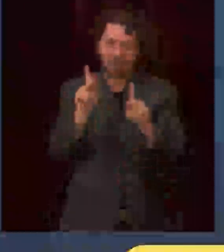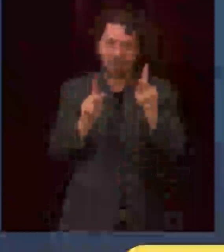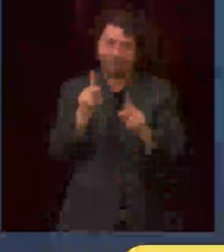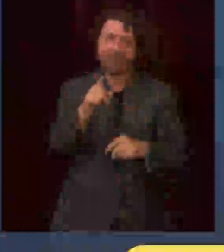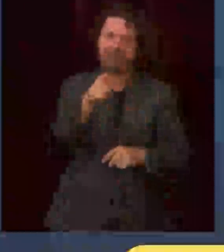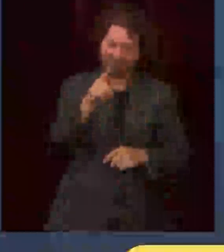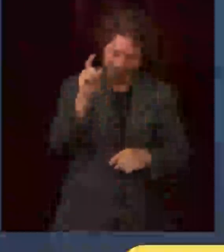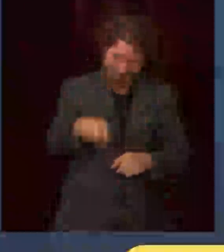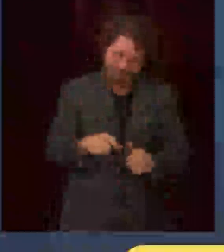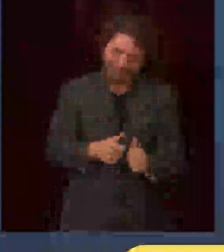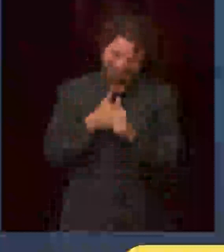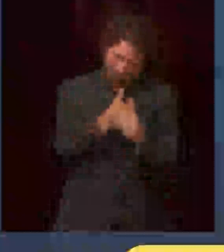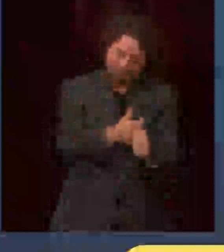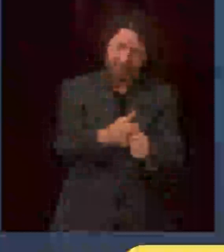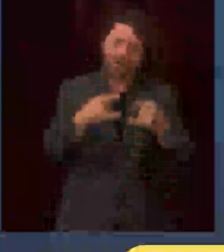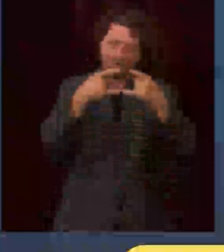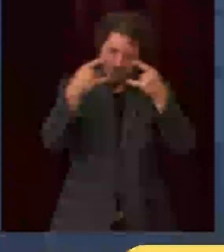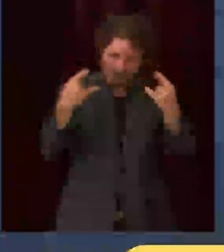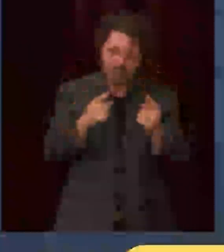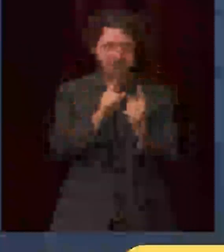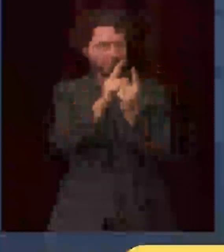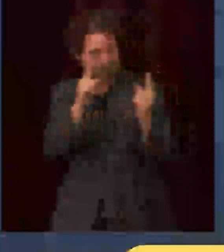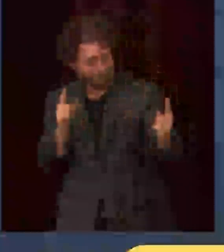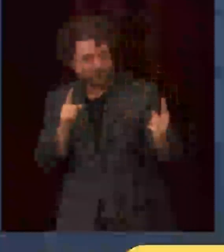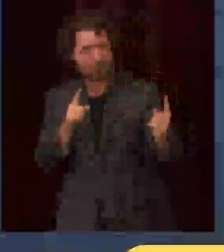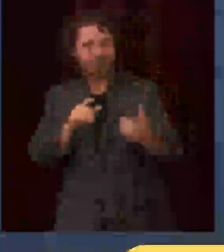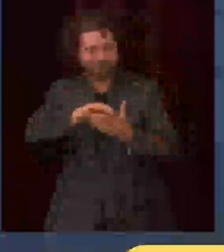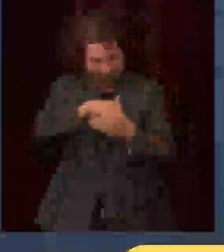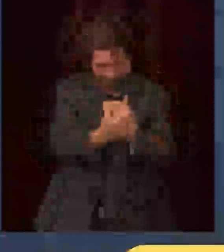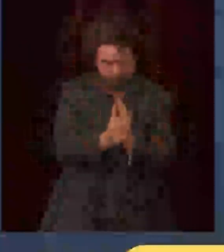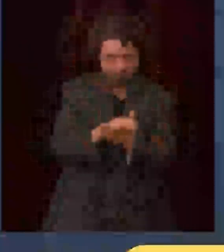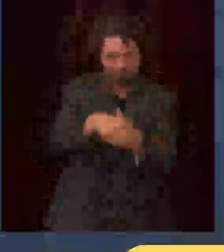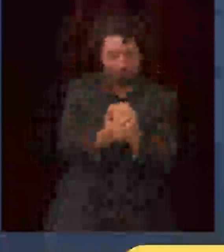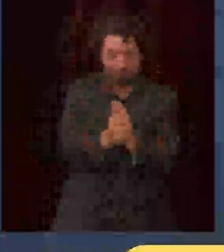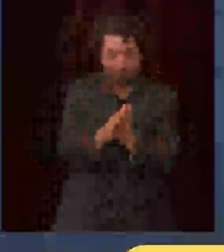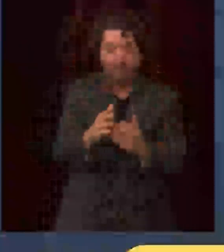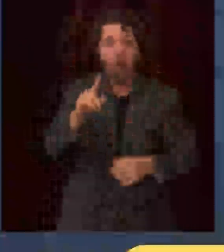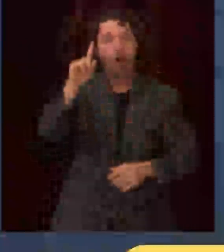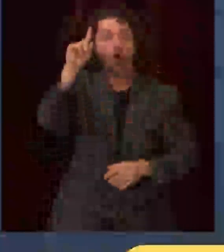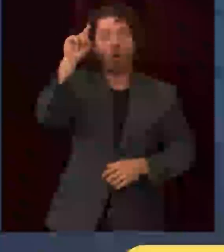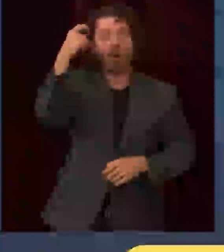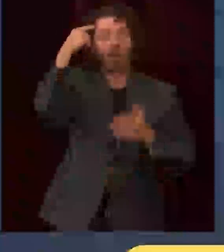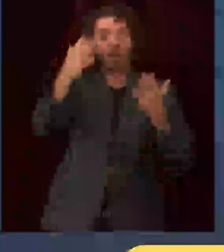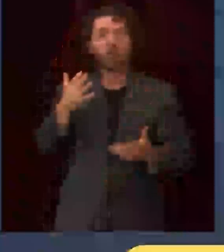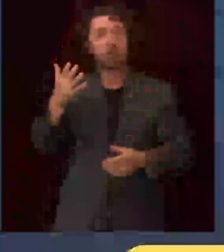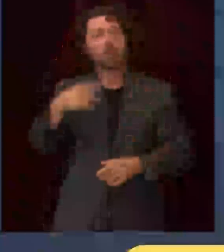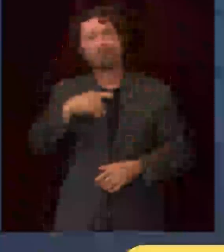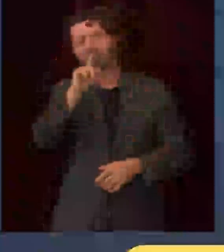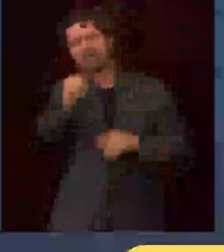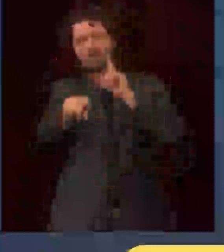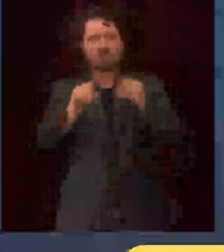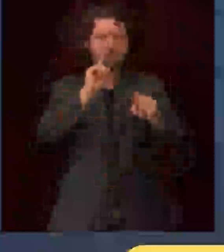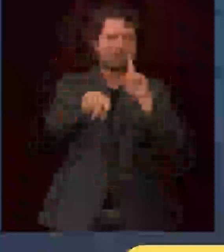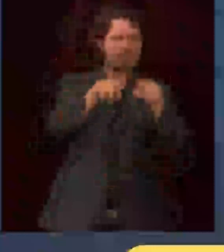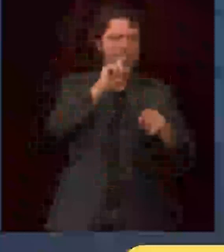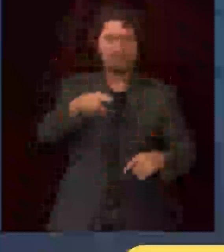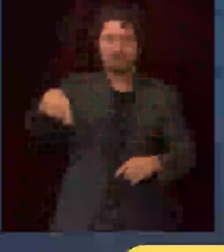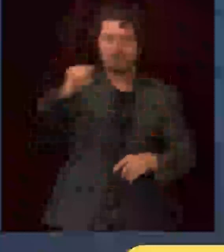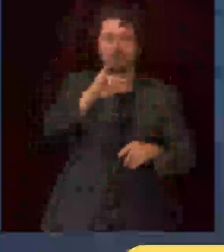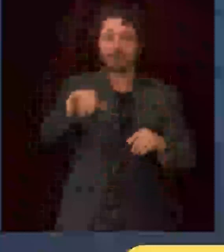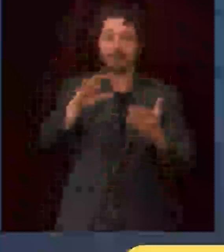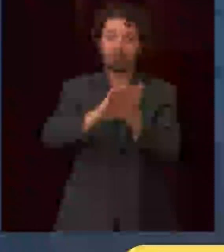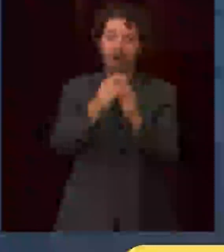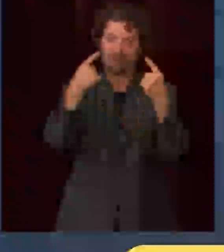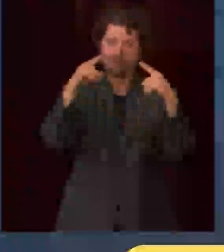say is there's no reason that we should have to go back if Washingtonians continue doing what they've done, which is to be